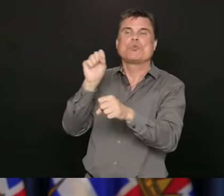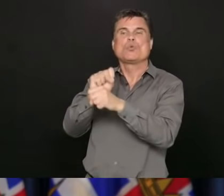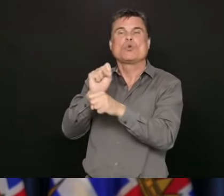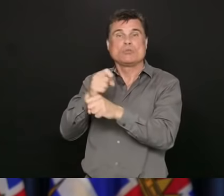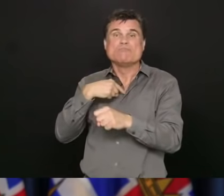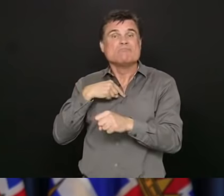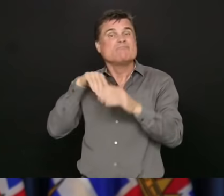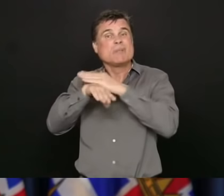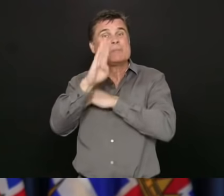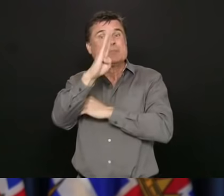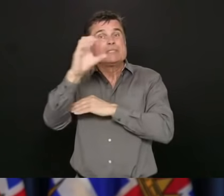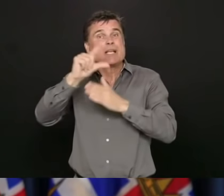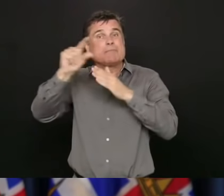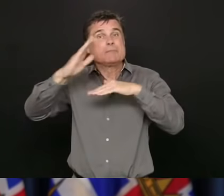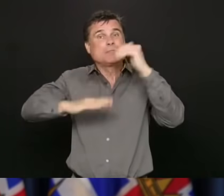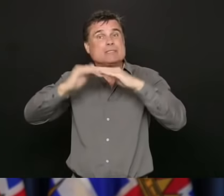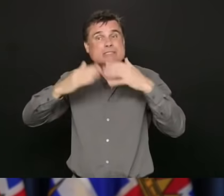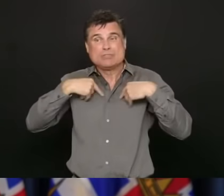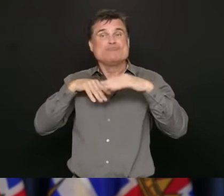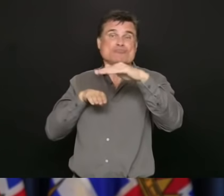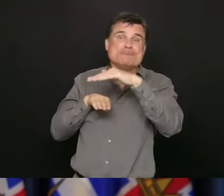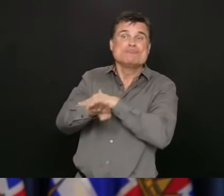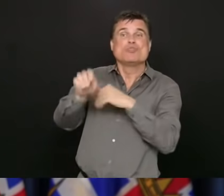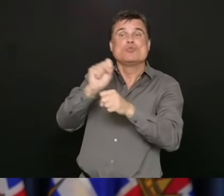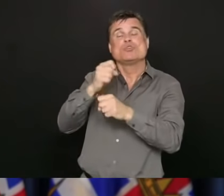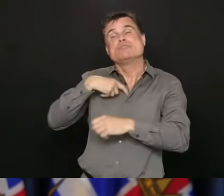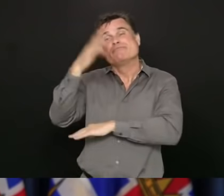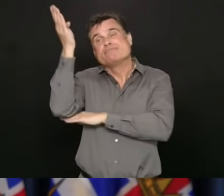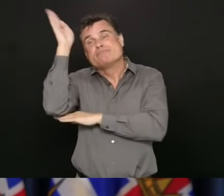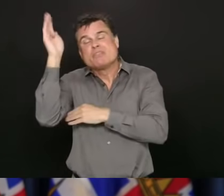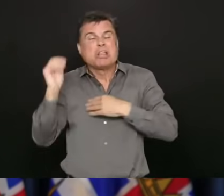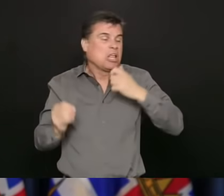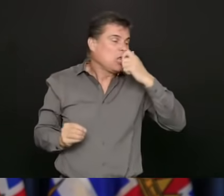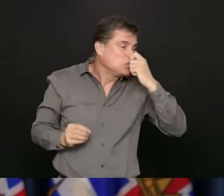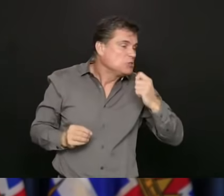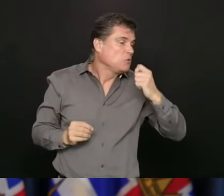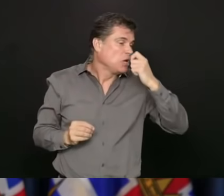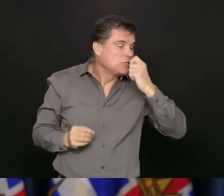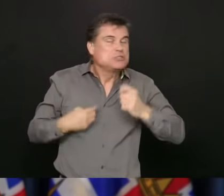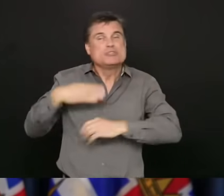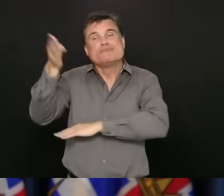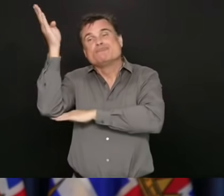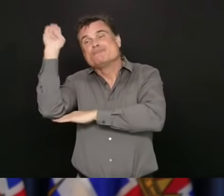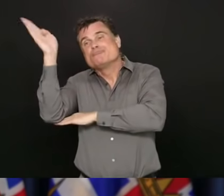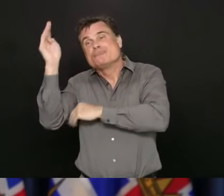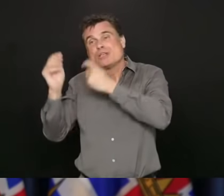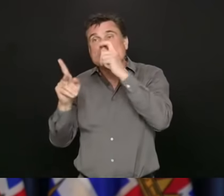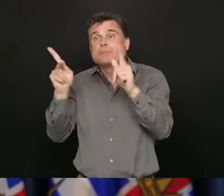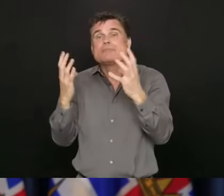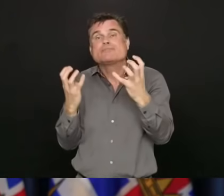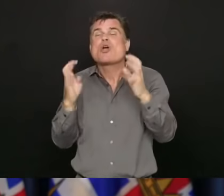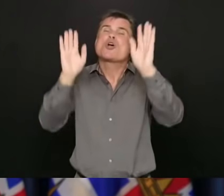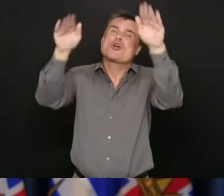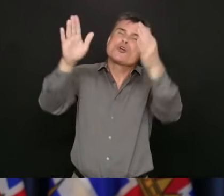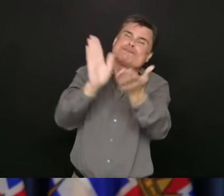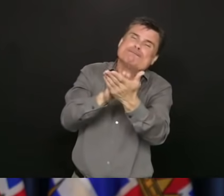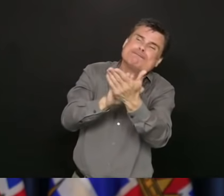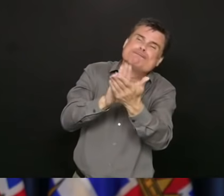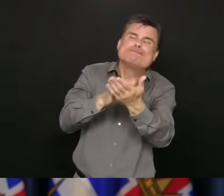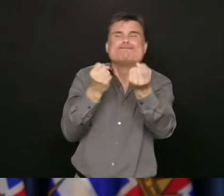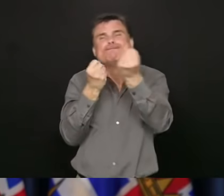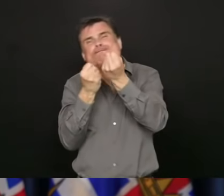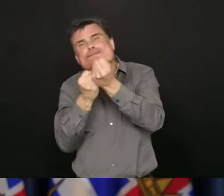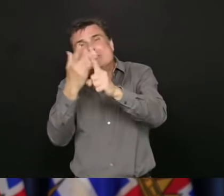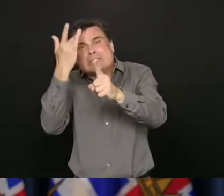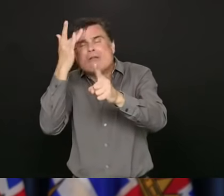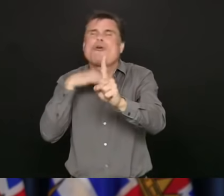schedule. I'm not going to do that again, and I don't expect other workers to do that either. But they need to make sure that there are protections in place. Government has a role to develop those.